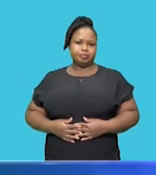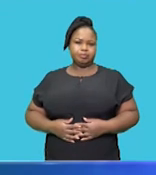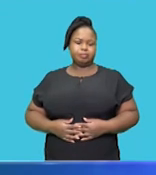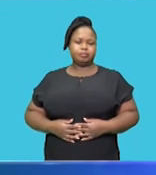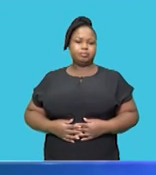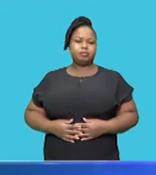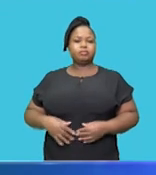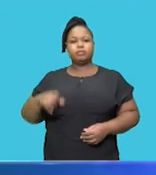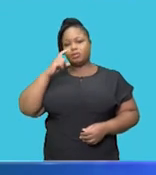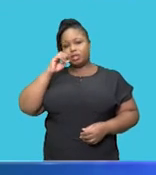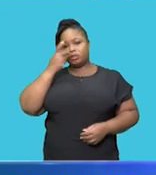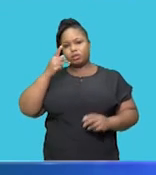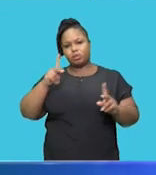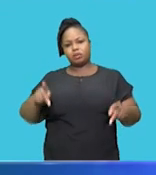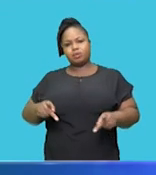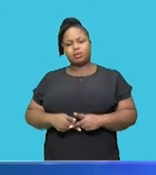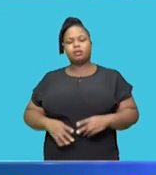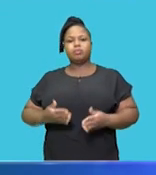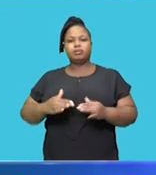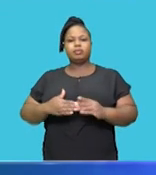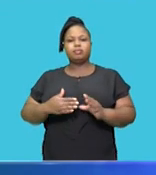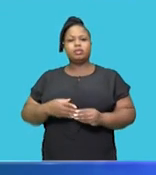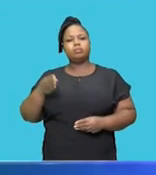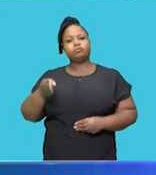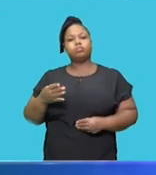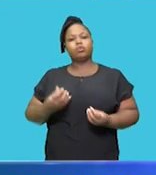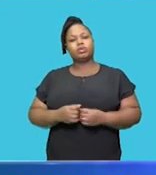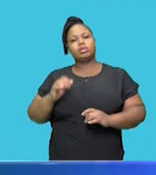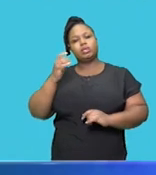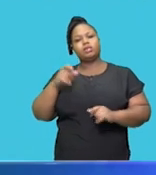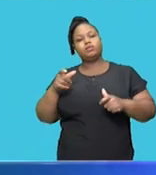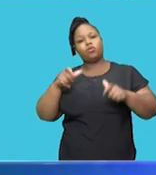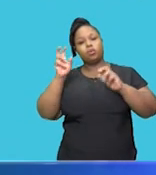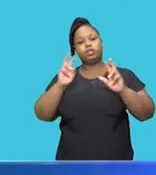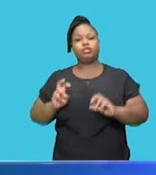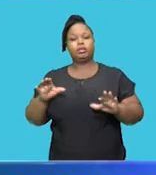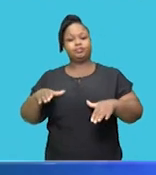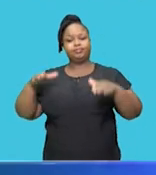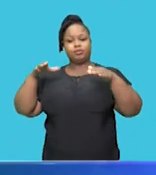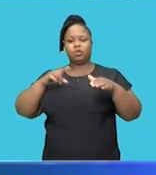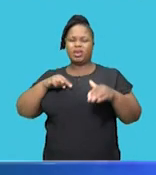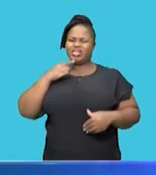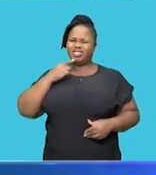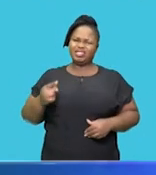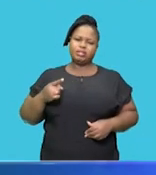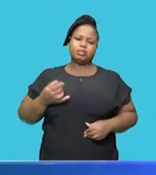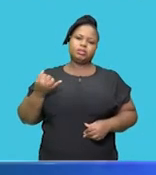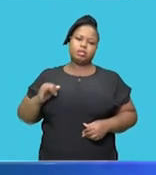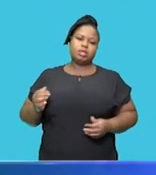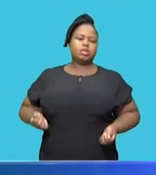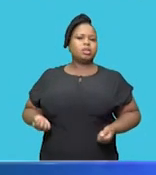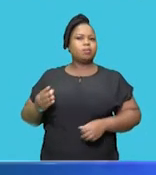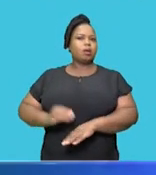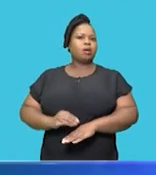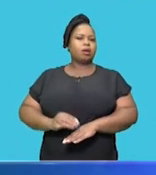Isakhamuzi sase-Eldorado Park sihlangane endawonye eduze kwesigubhu sazo sogesi namhlanje ekuseni njengoba ke silokhu siqhubeka nokuzinikeza